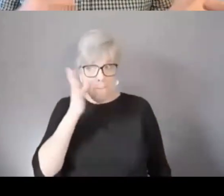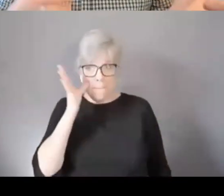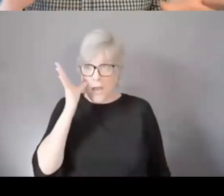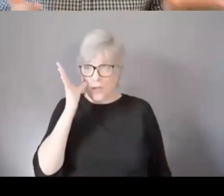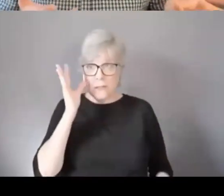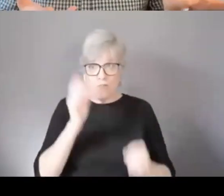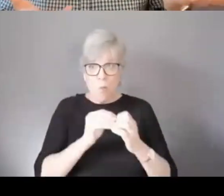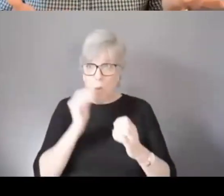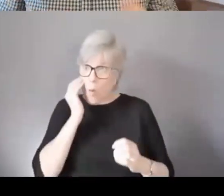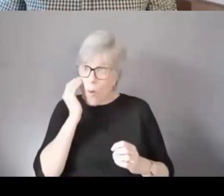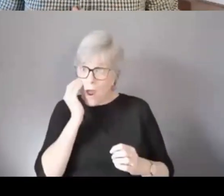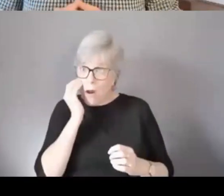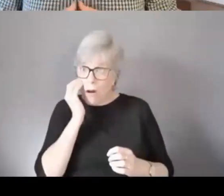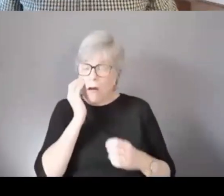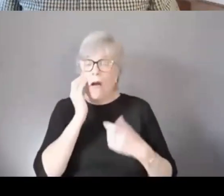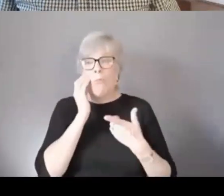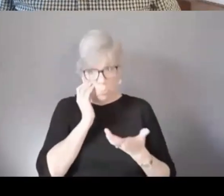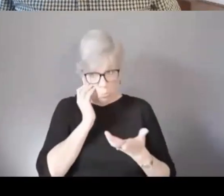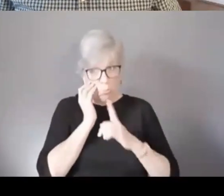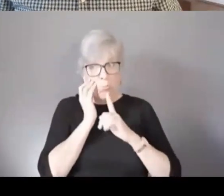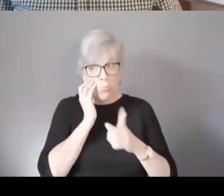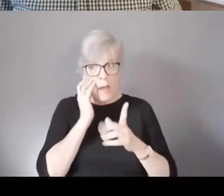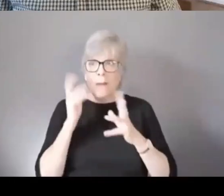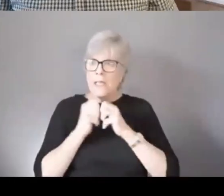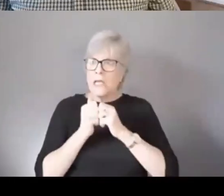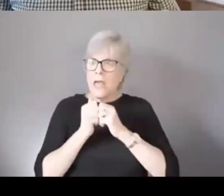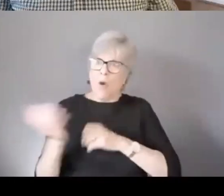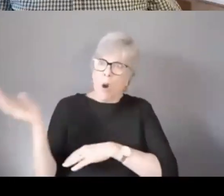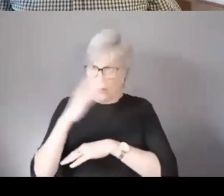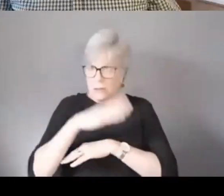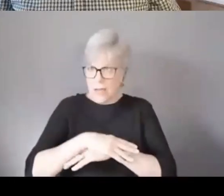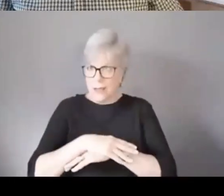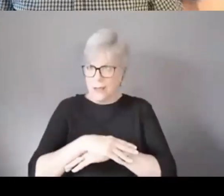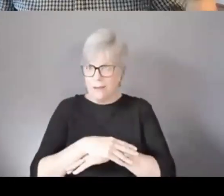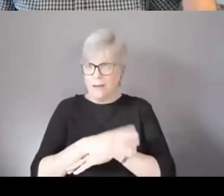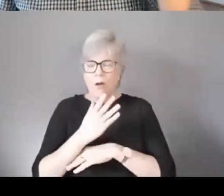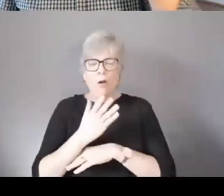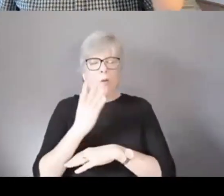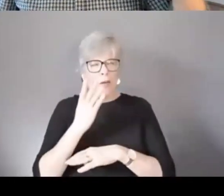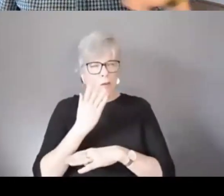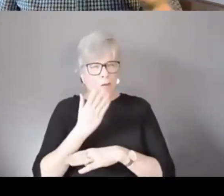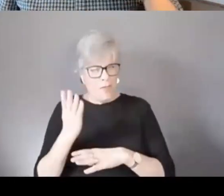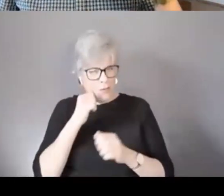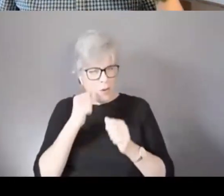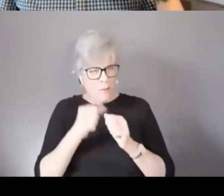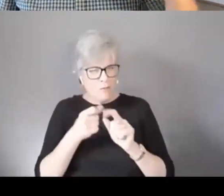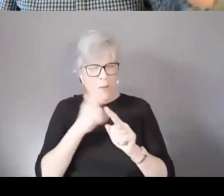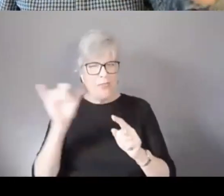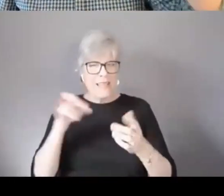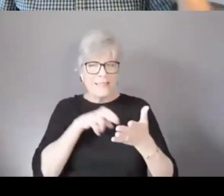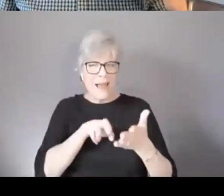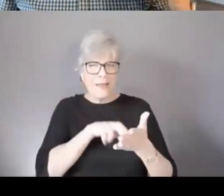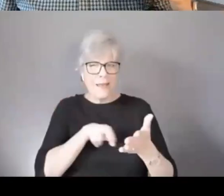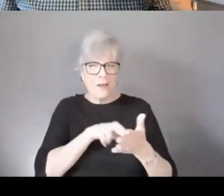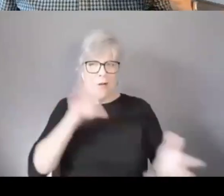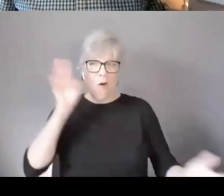aware? Absolutely. They were together more often. One thing to note from that study is that overall emergency department